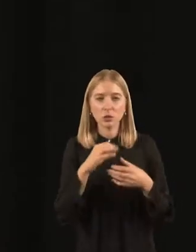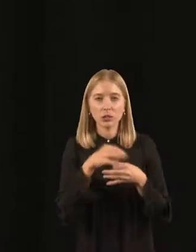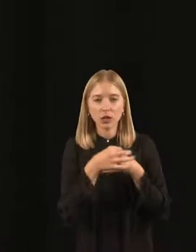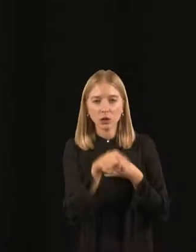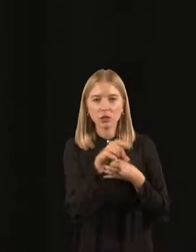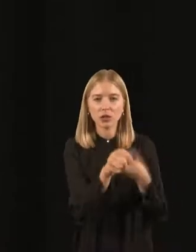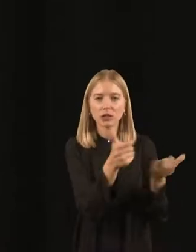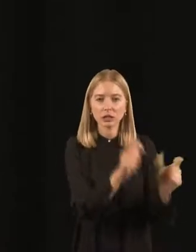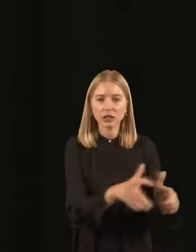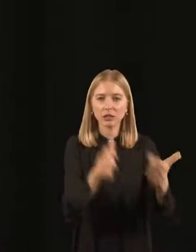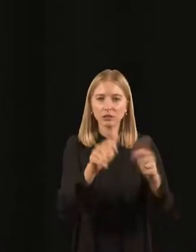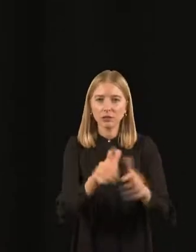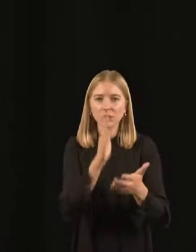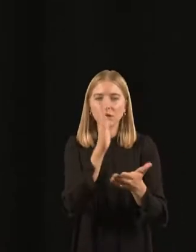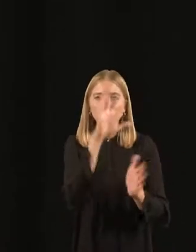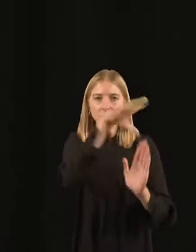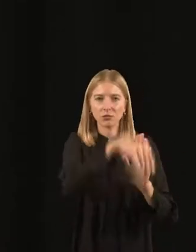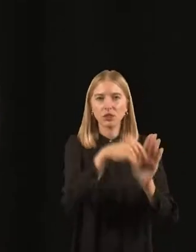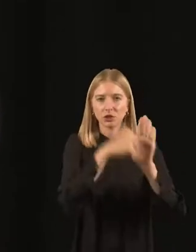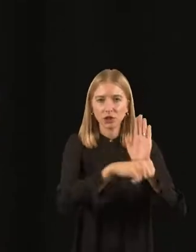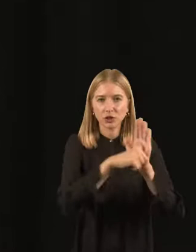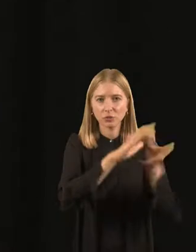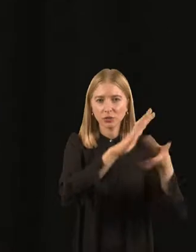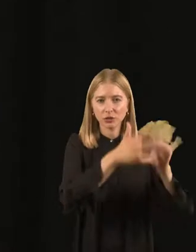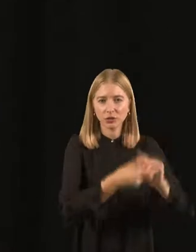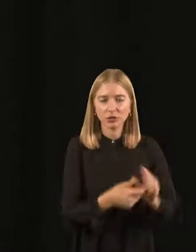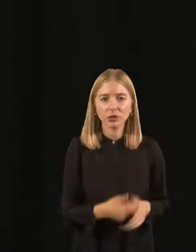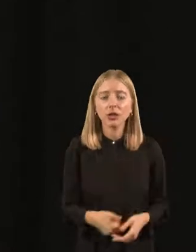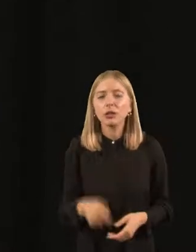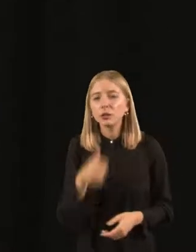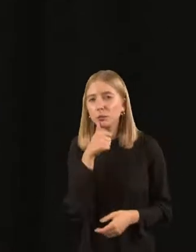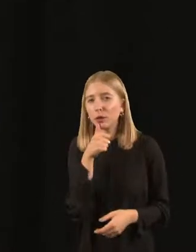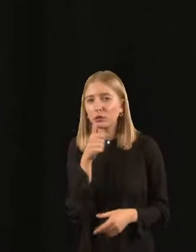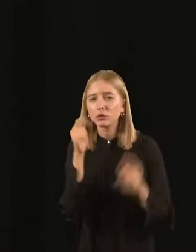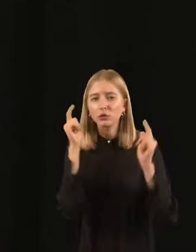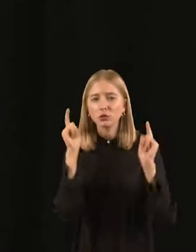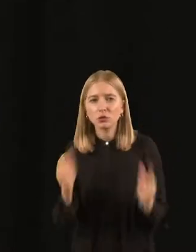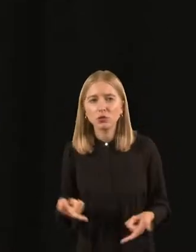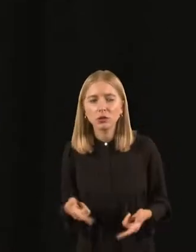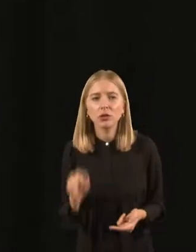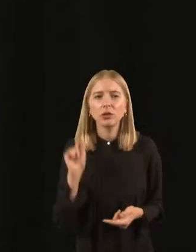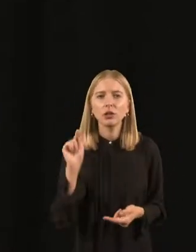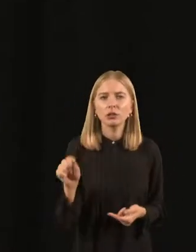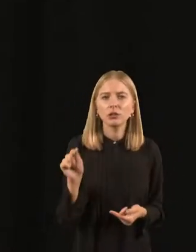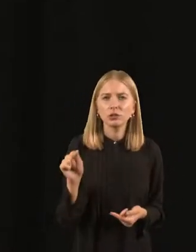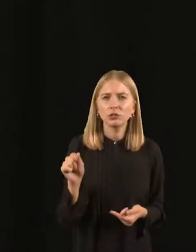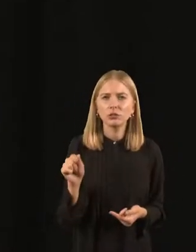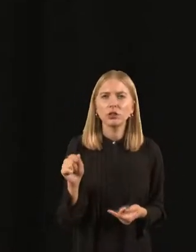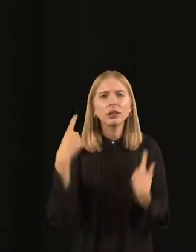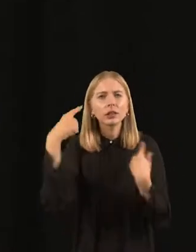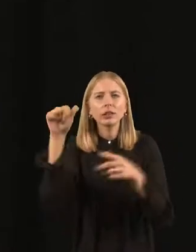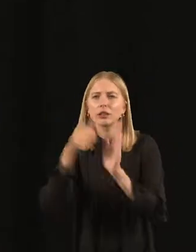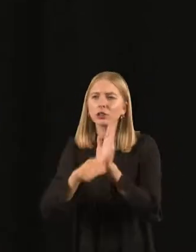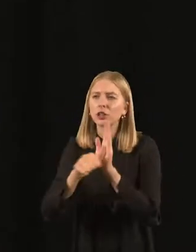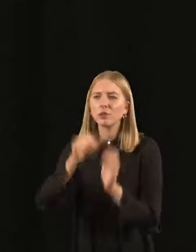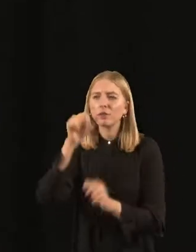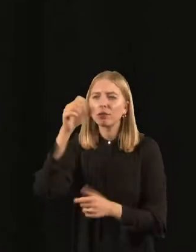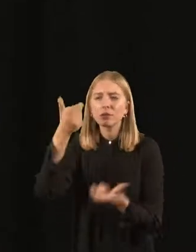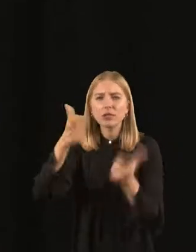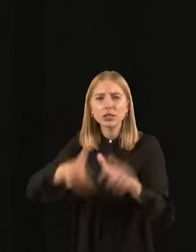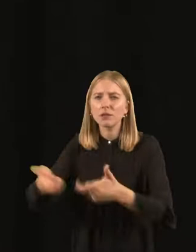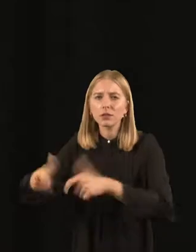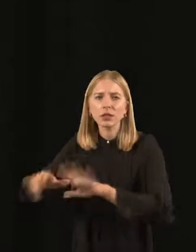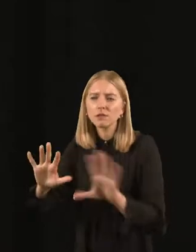Minister mentioned only Vilnius and Vilnius region. What other municipalities think about it?